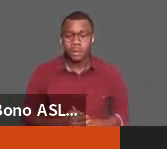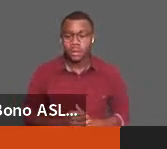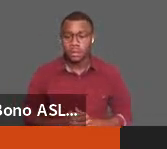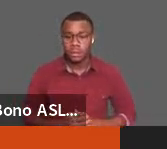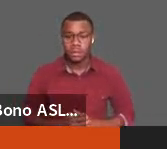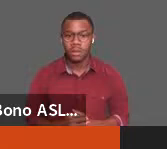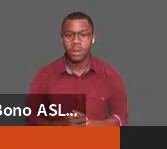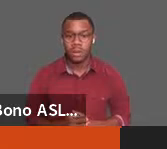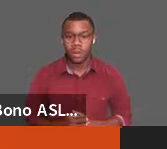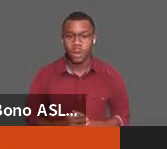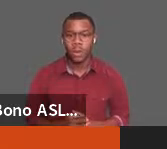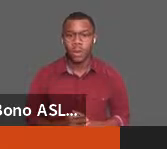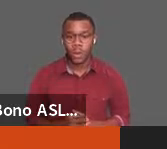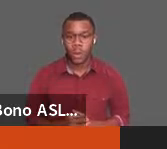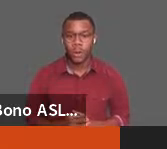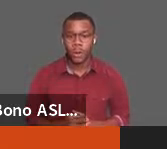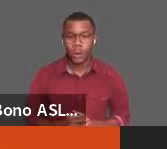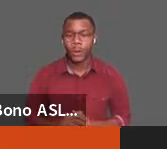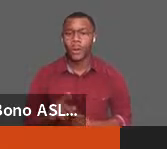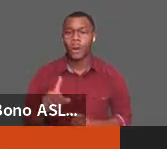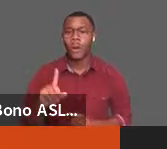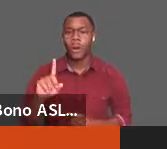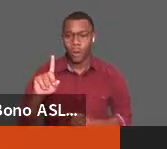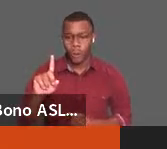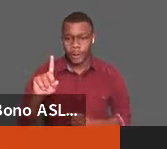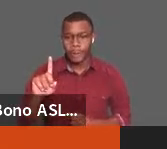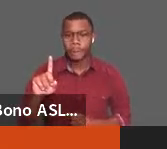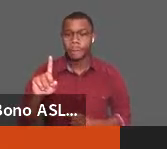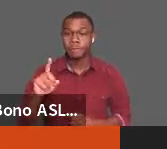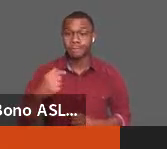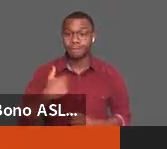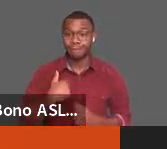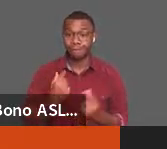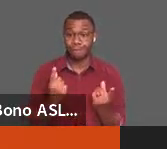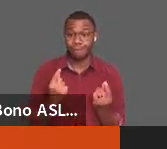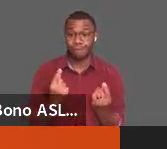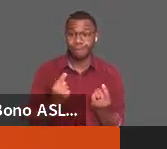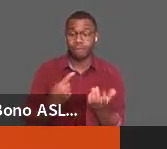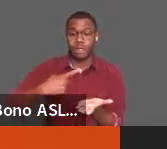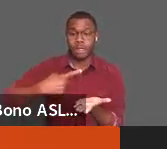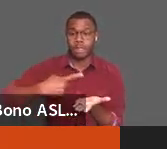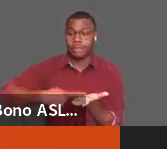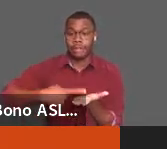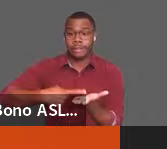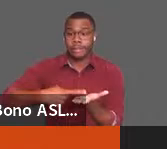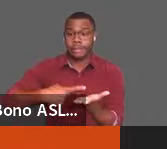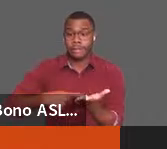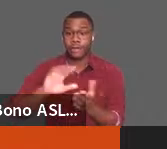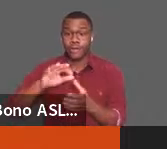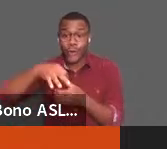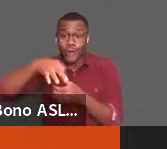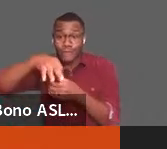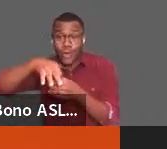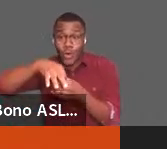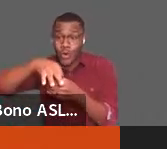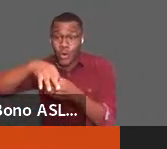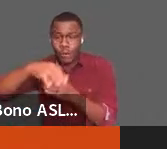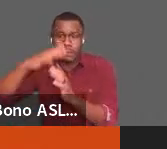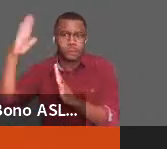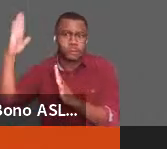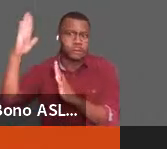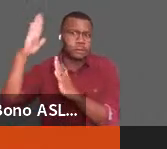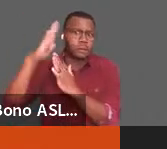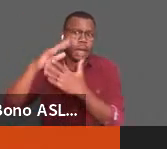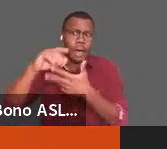Just gonna talk about the top 3. Okay, all good. Okay, some can see. From what I'm seeing in the responses, out